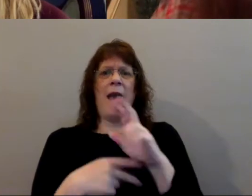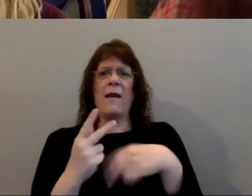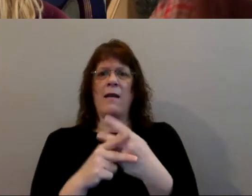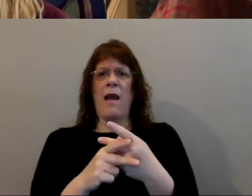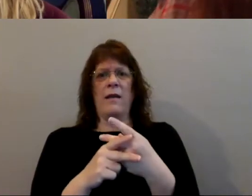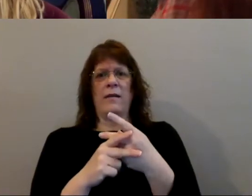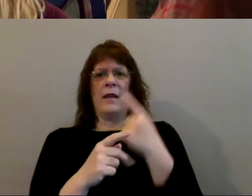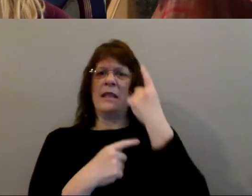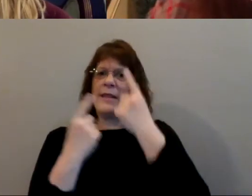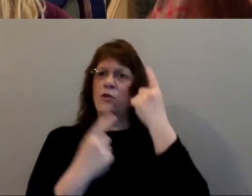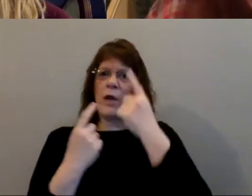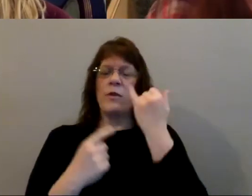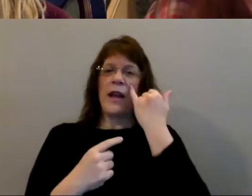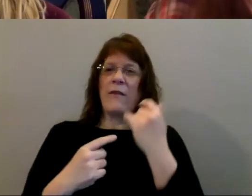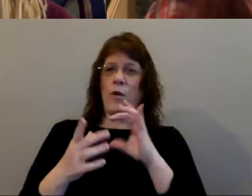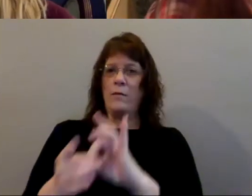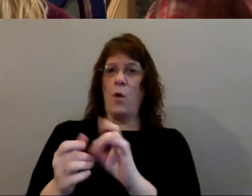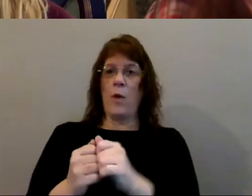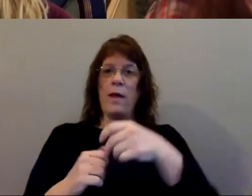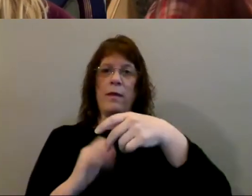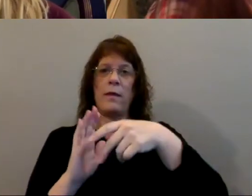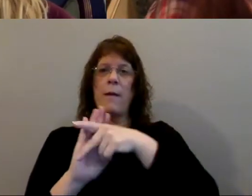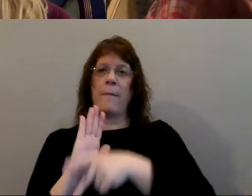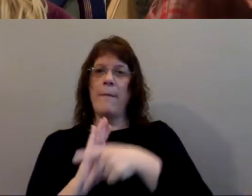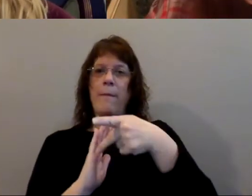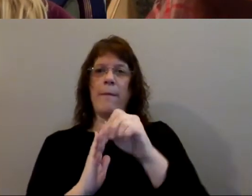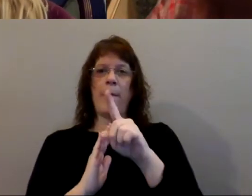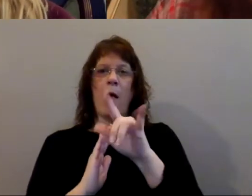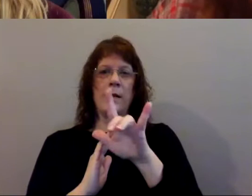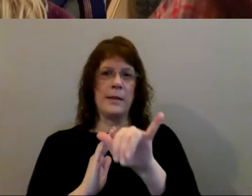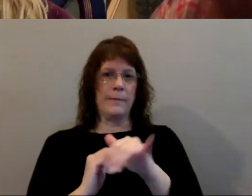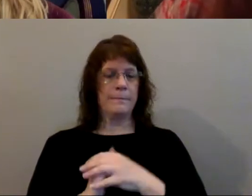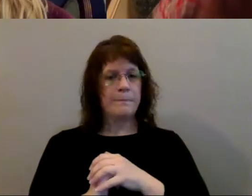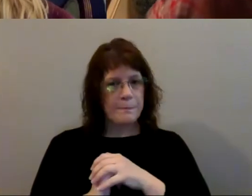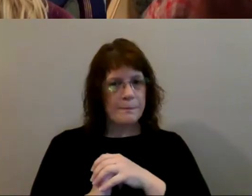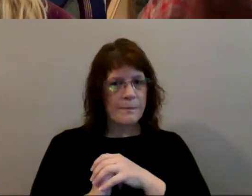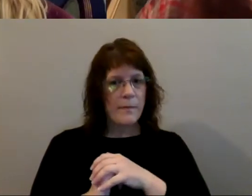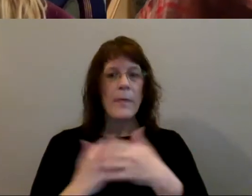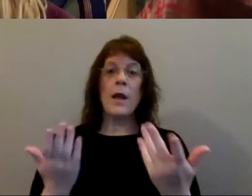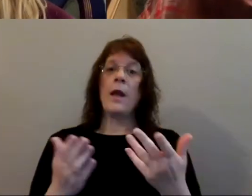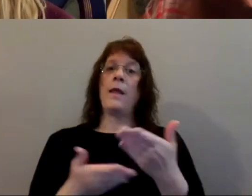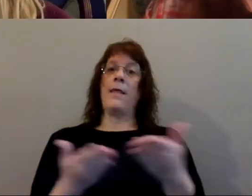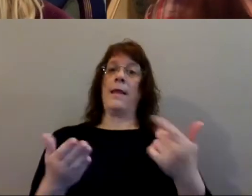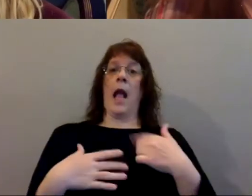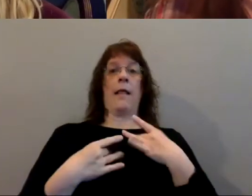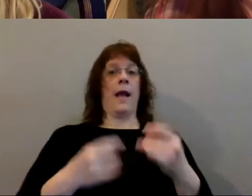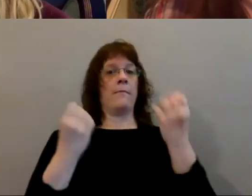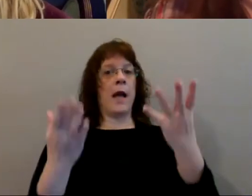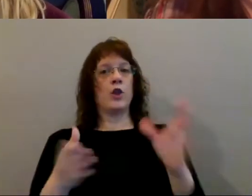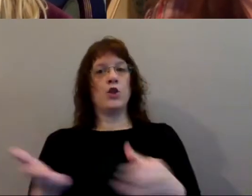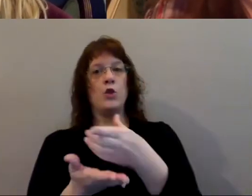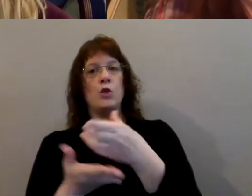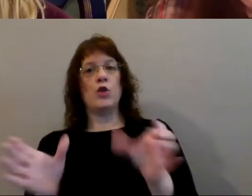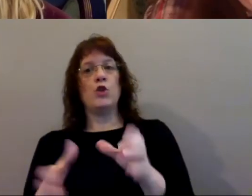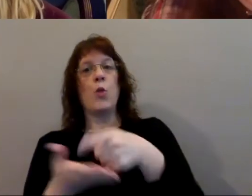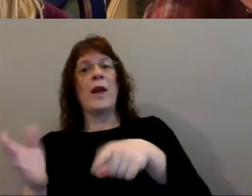when you're dealing with policy? Yeah. So I mean, the saying that I like very much is do what you can, not what you should.